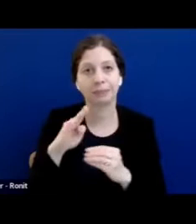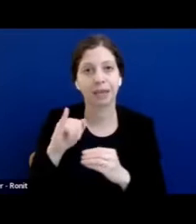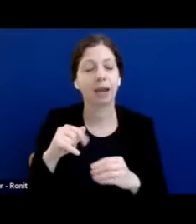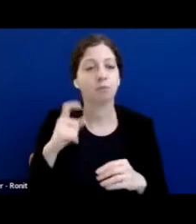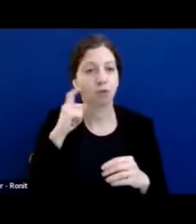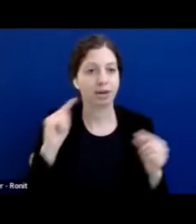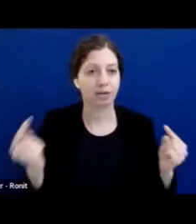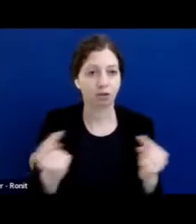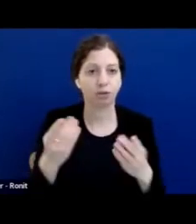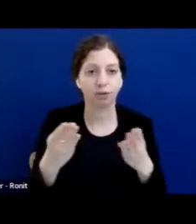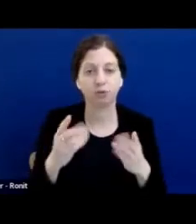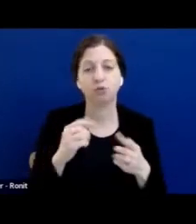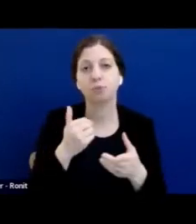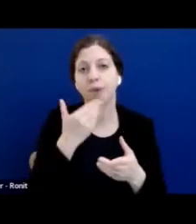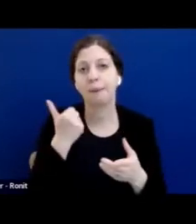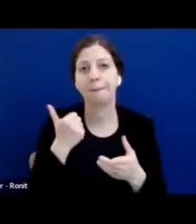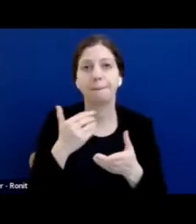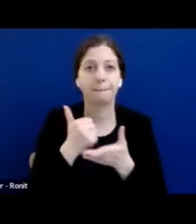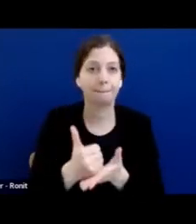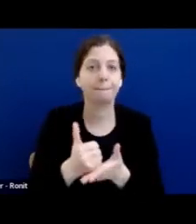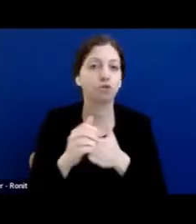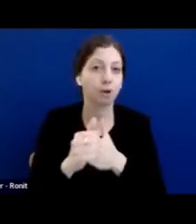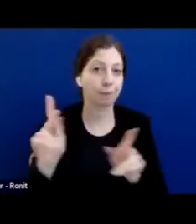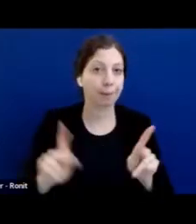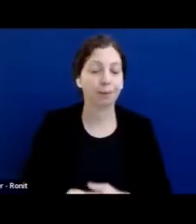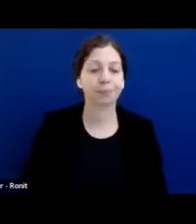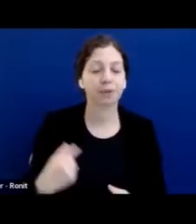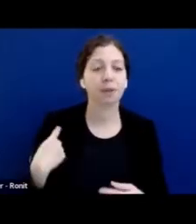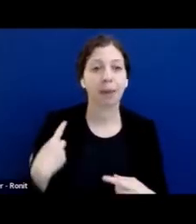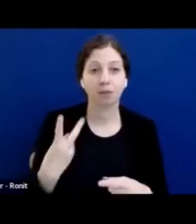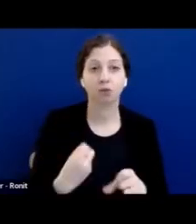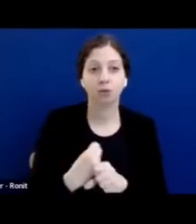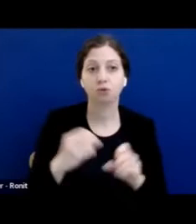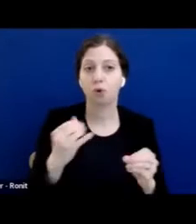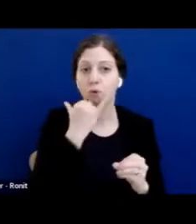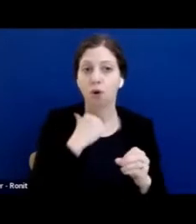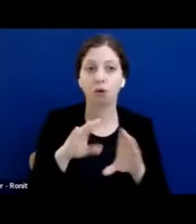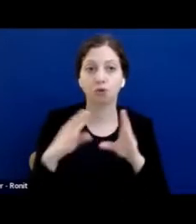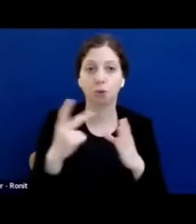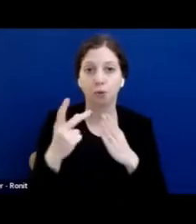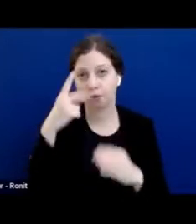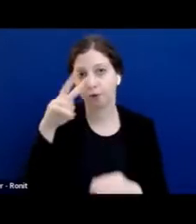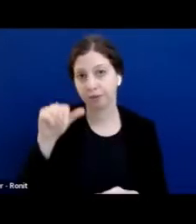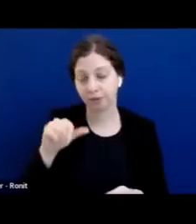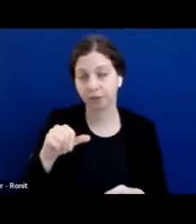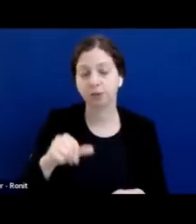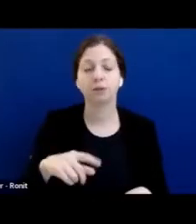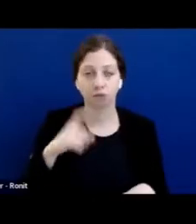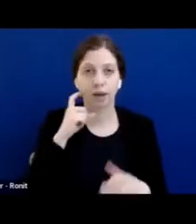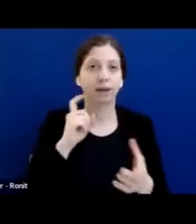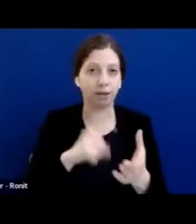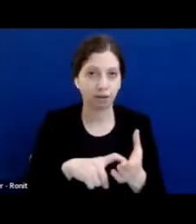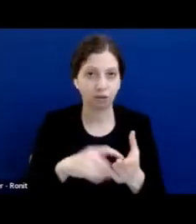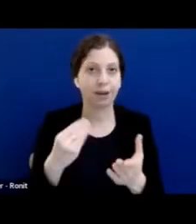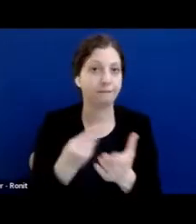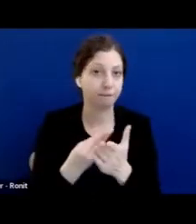direct people. In the past 2 years, Virginia's No Wrong Door program has received significant recognition of and funding